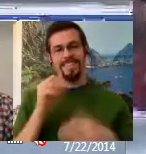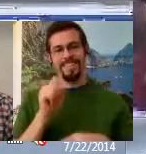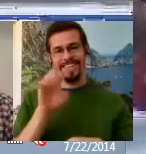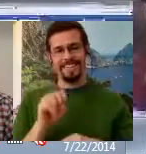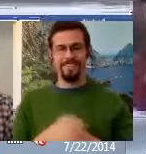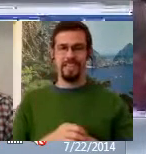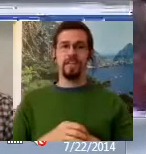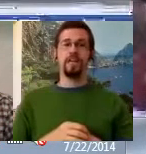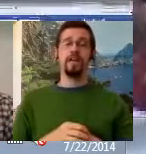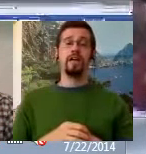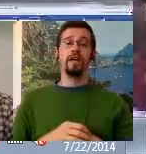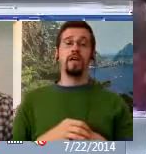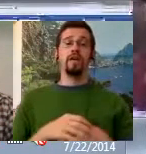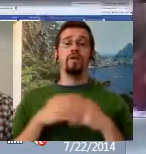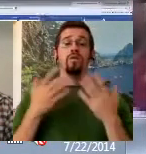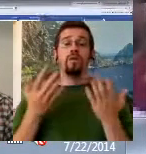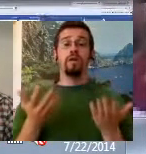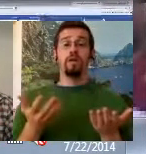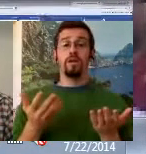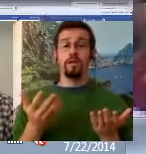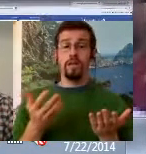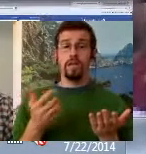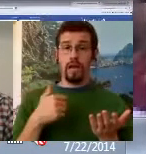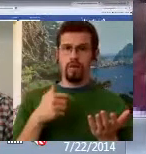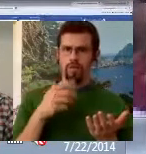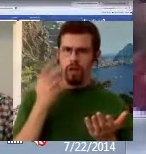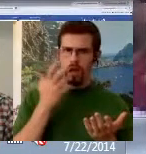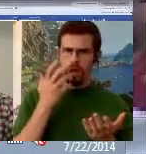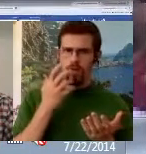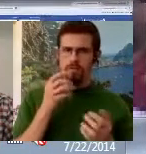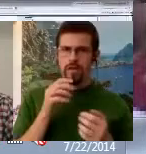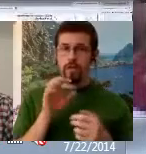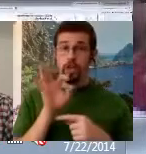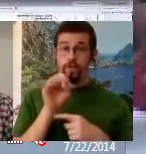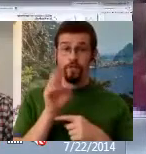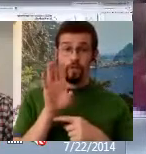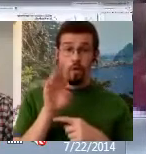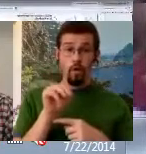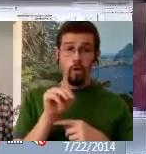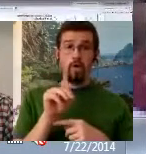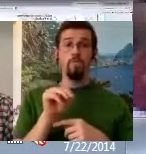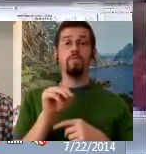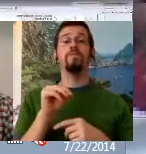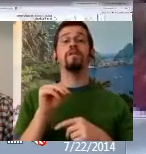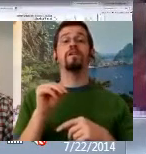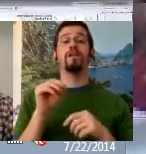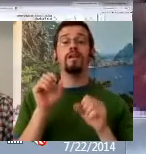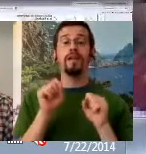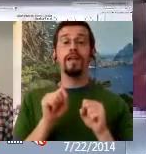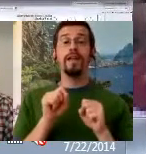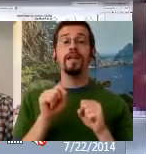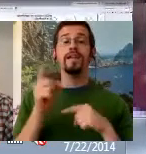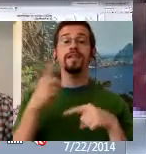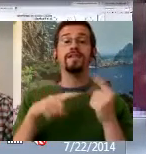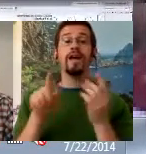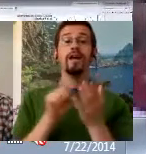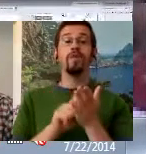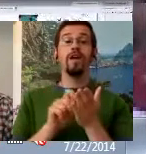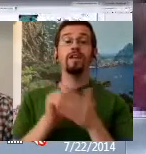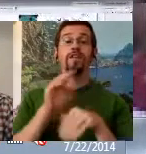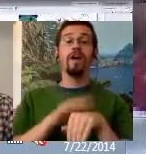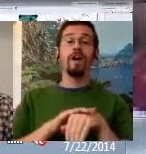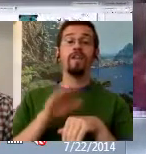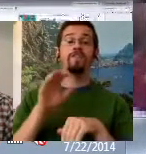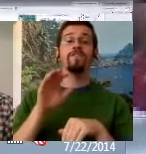Okay, wow. I don't know. Oh, is it coming in? Forum Tunisien de Sign Writing is on Facebook. Je